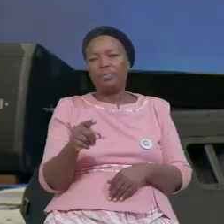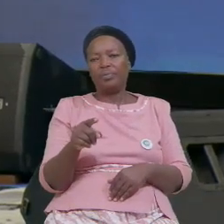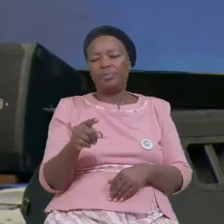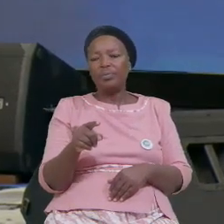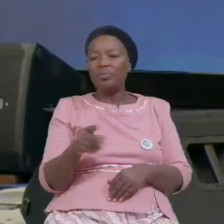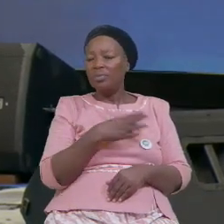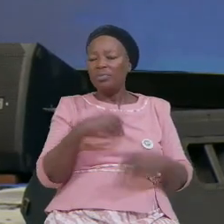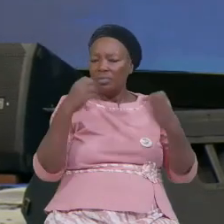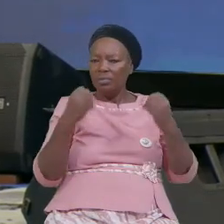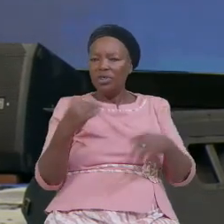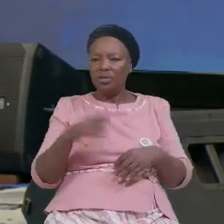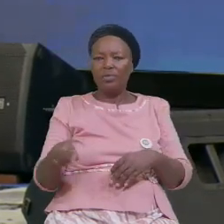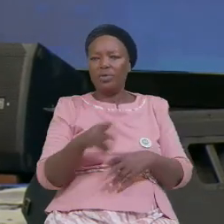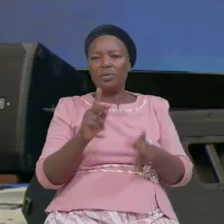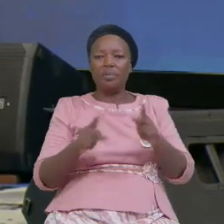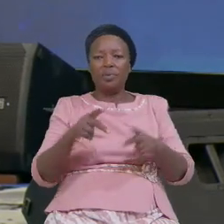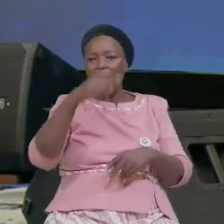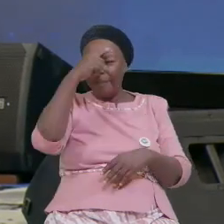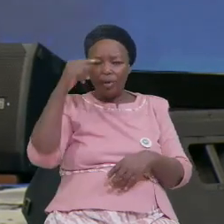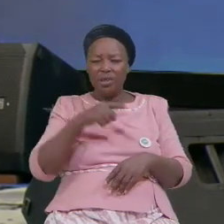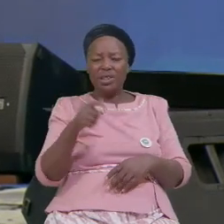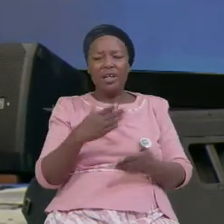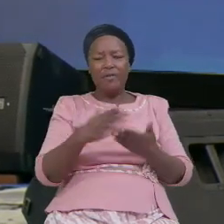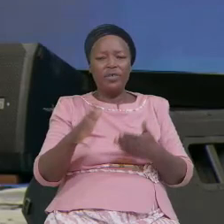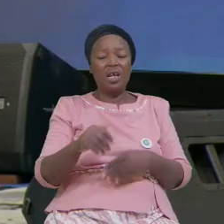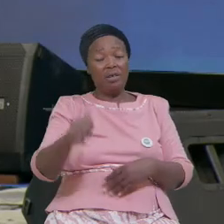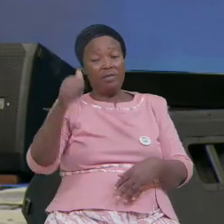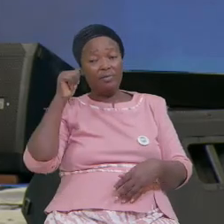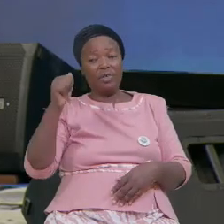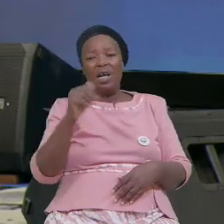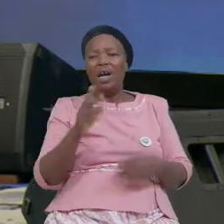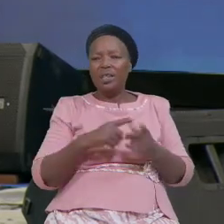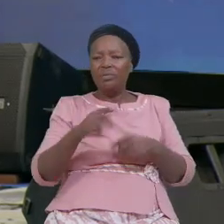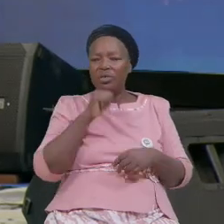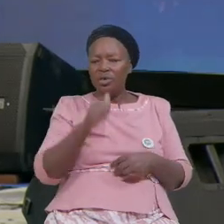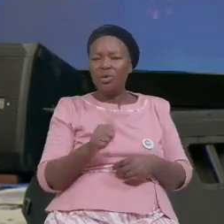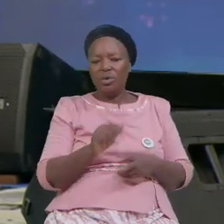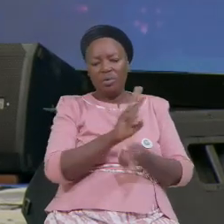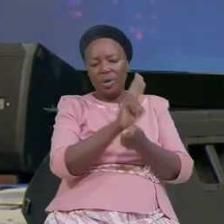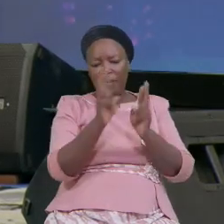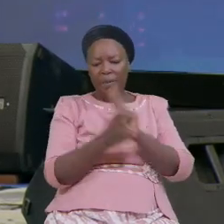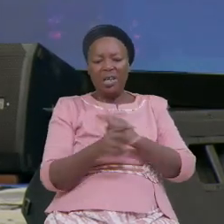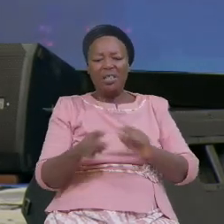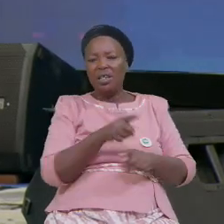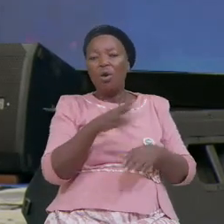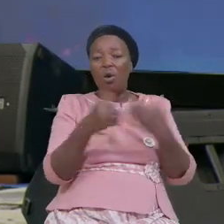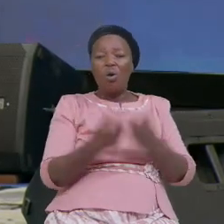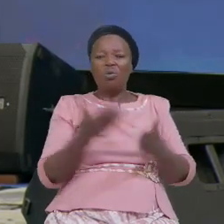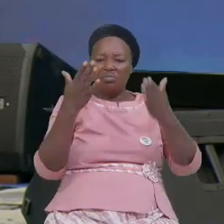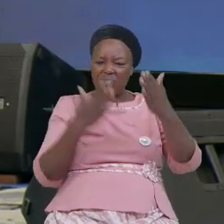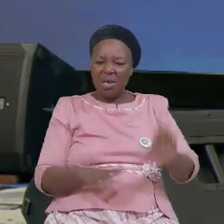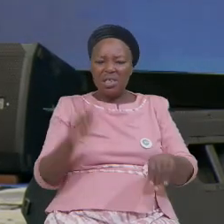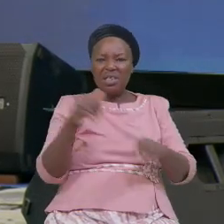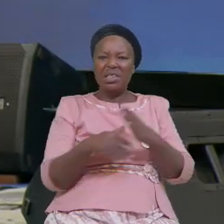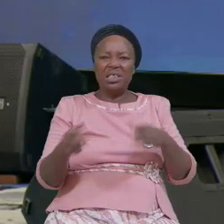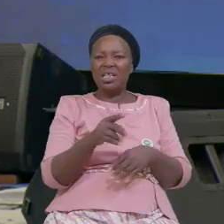people, because they resisted and they will not repent, they perished in their